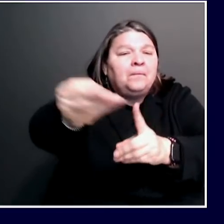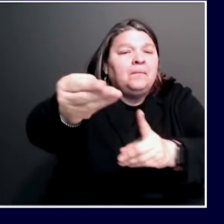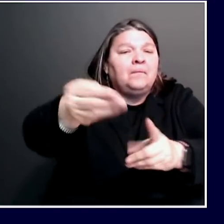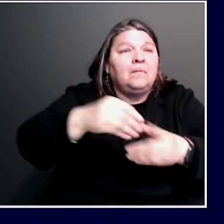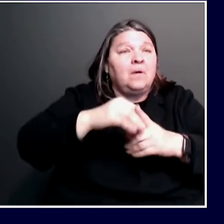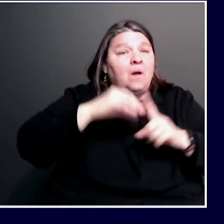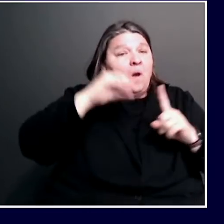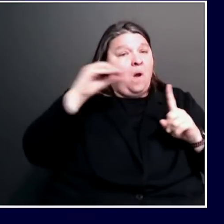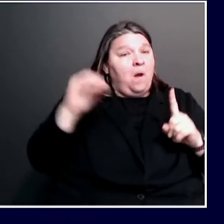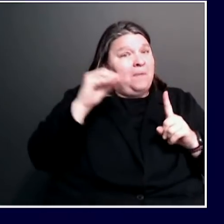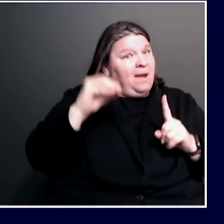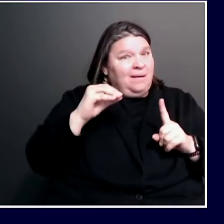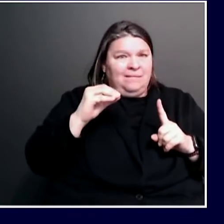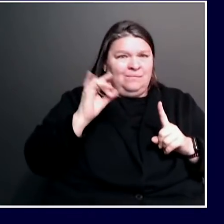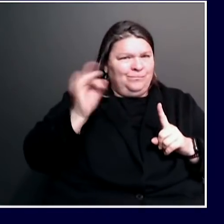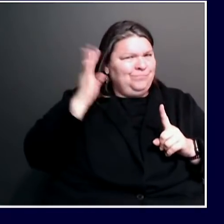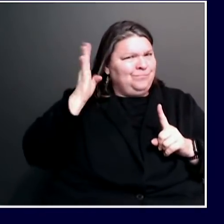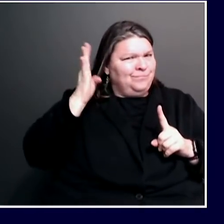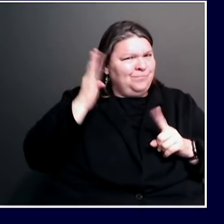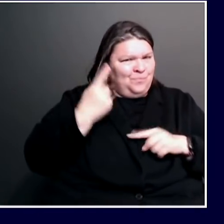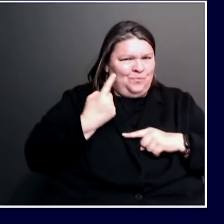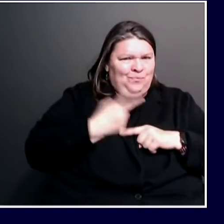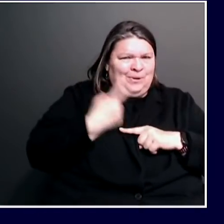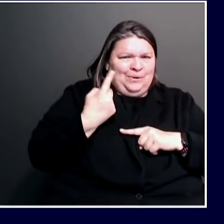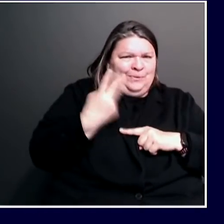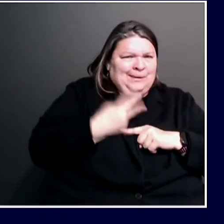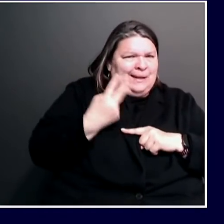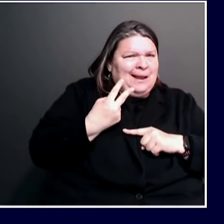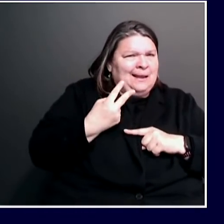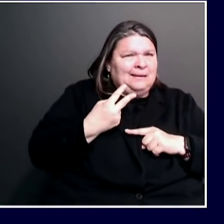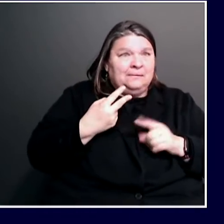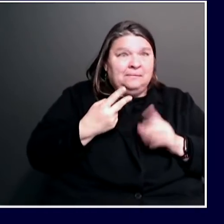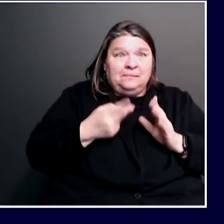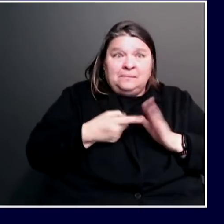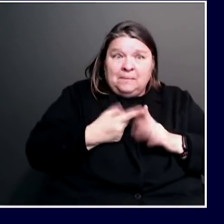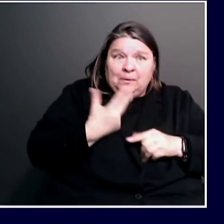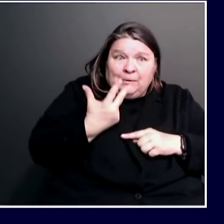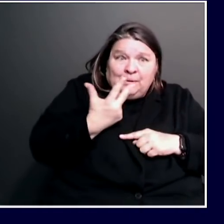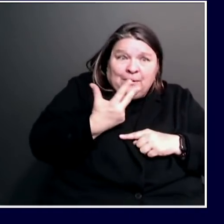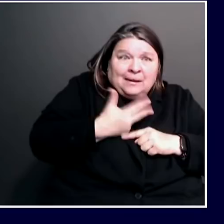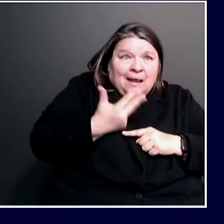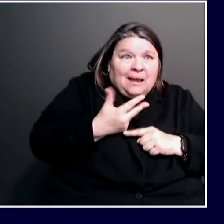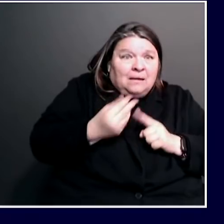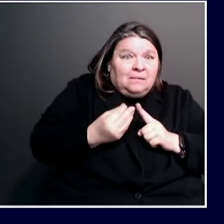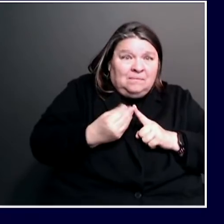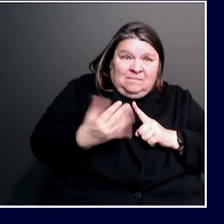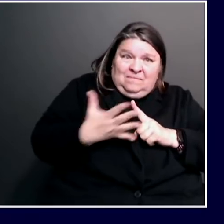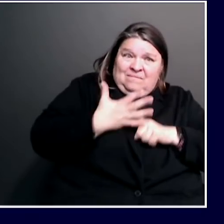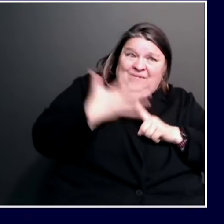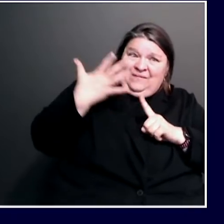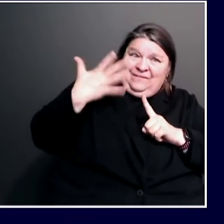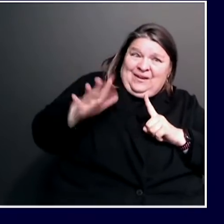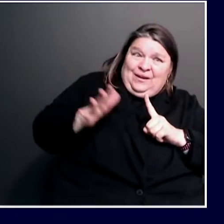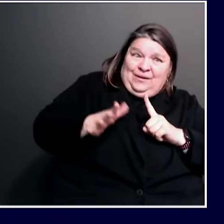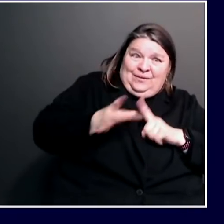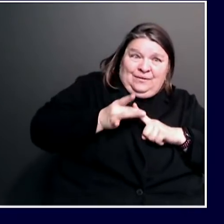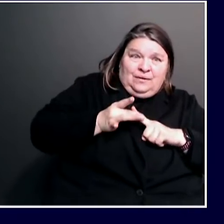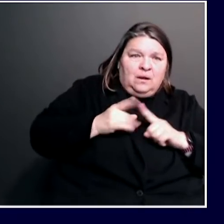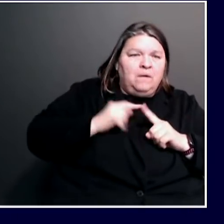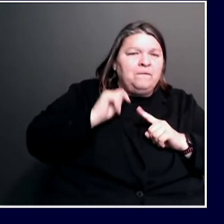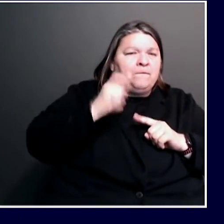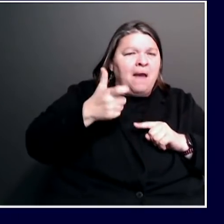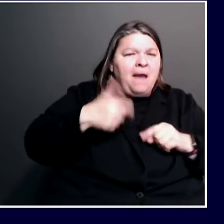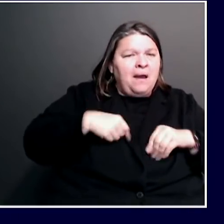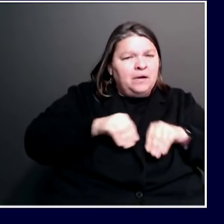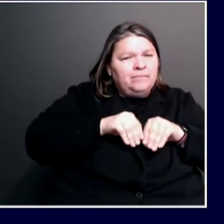half. That means 2 days, maybe 3 days after you're exposed, you can yourself be contagious and